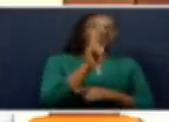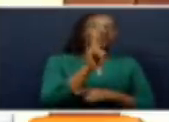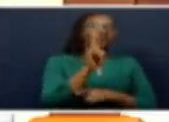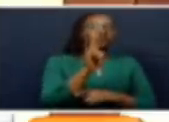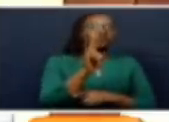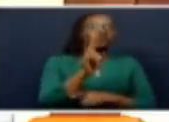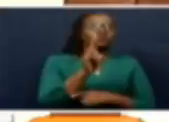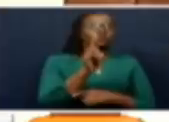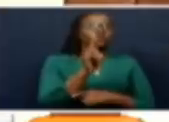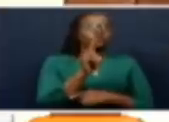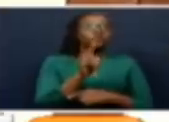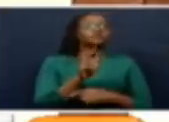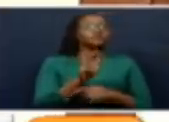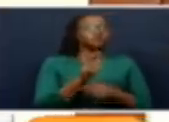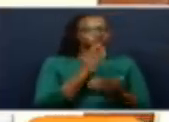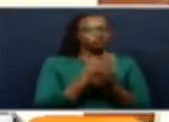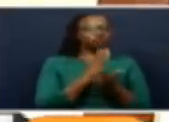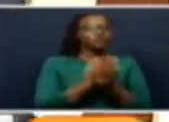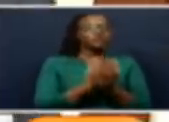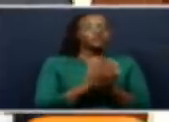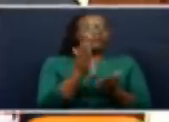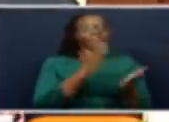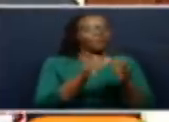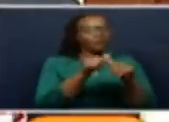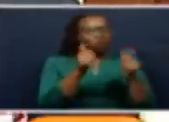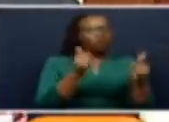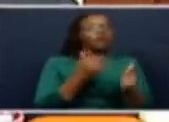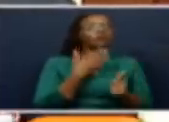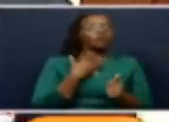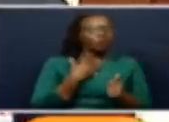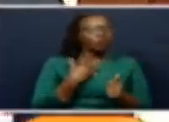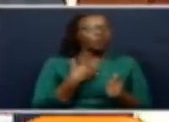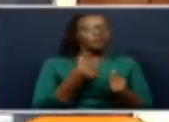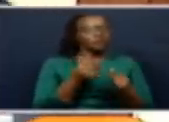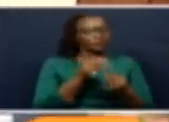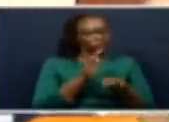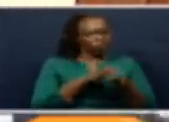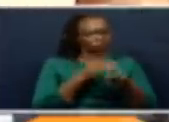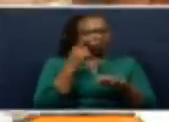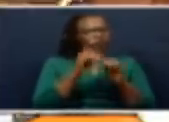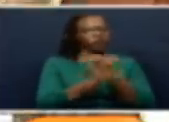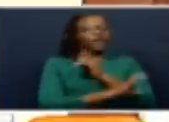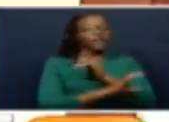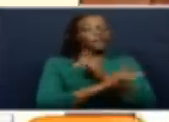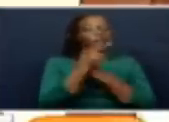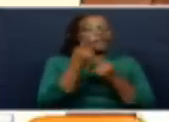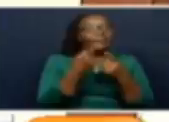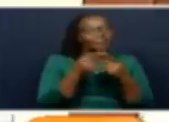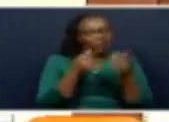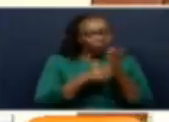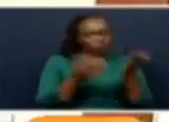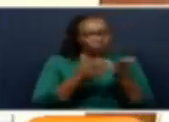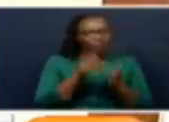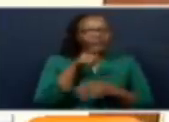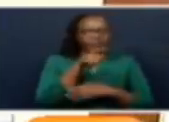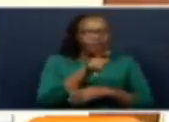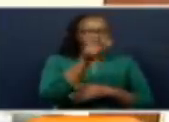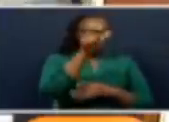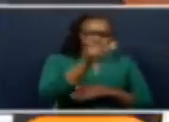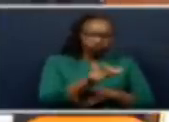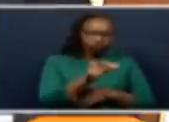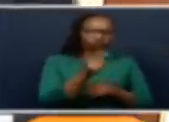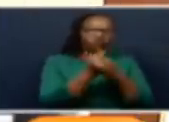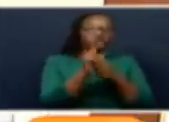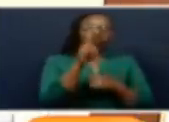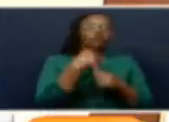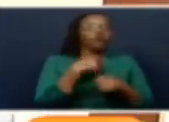Yes. He means okay, well. His people. But you know he has advisors. And like somebody, I will tell you what, somebody wrote in the other